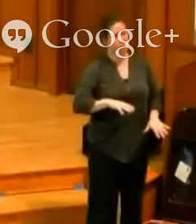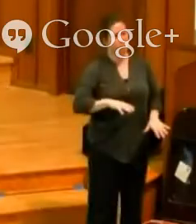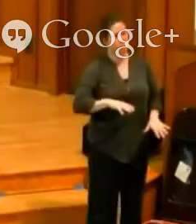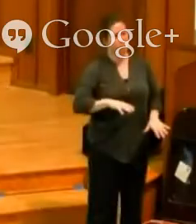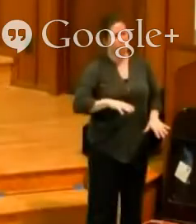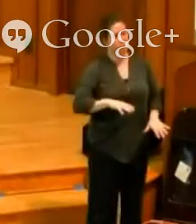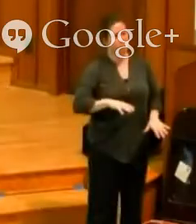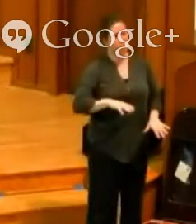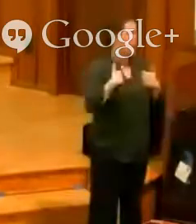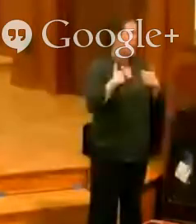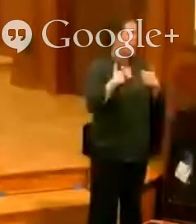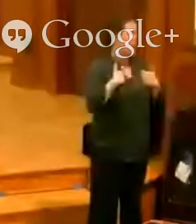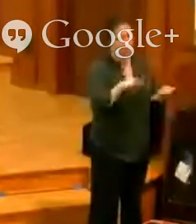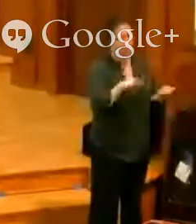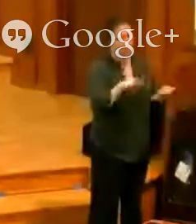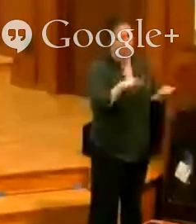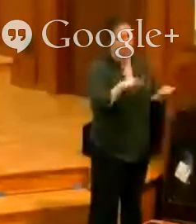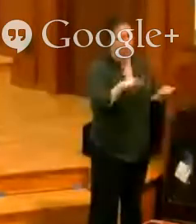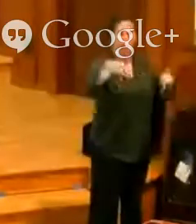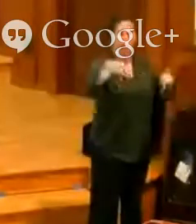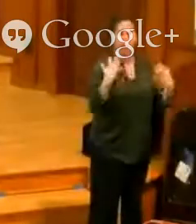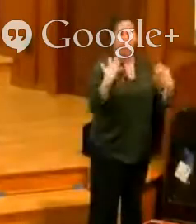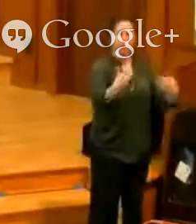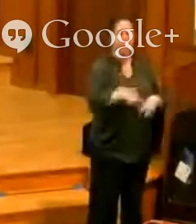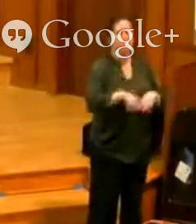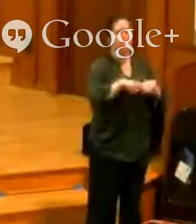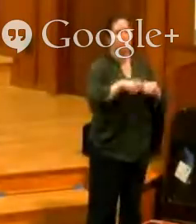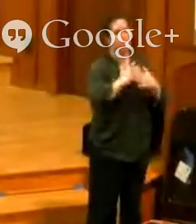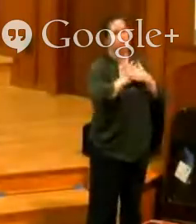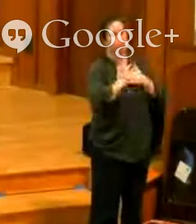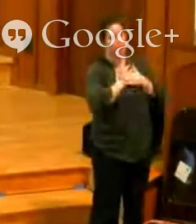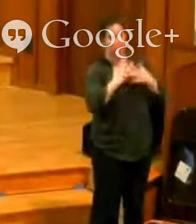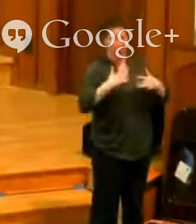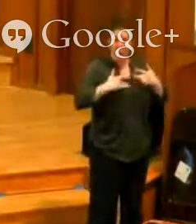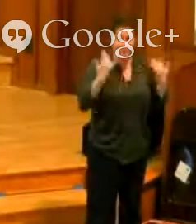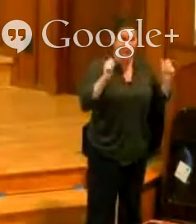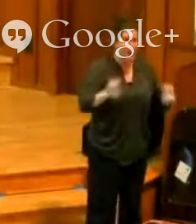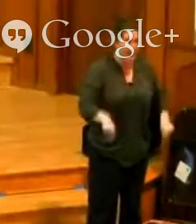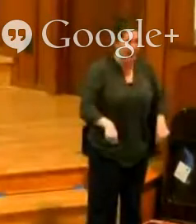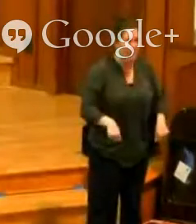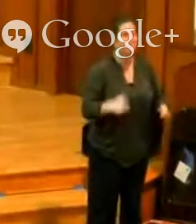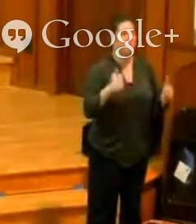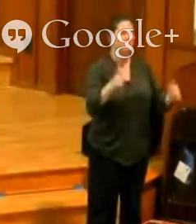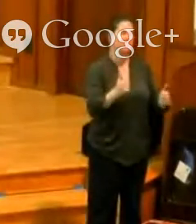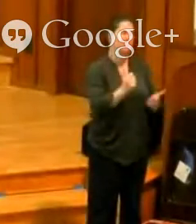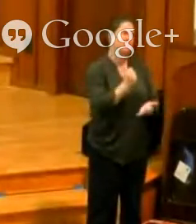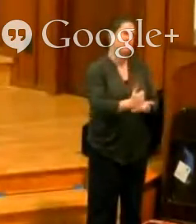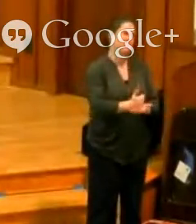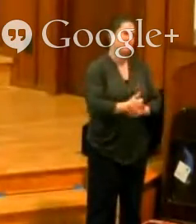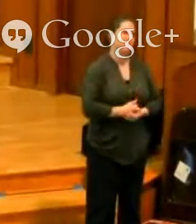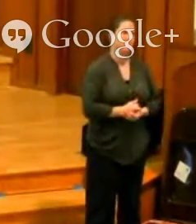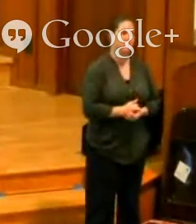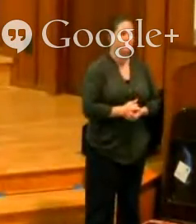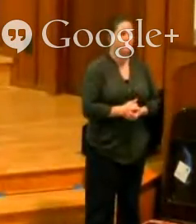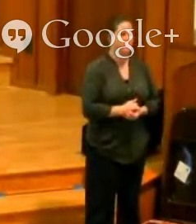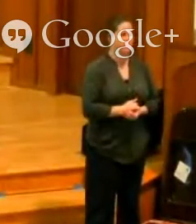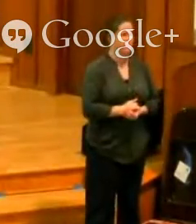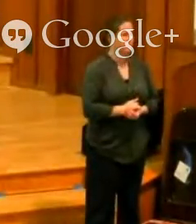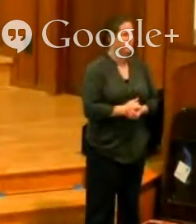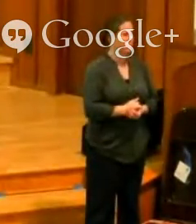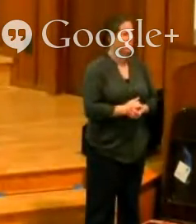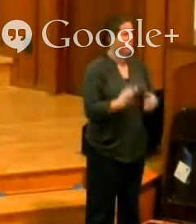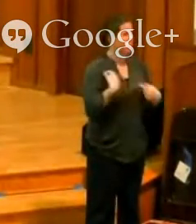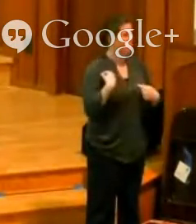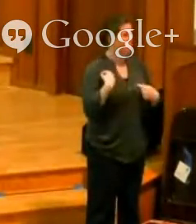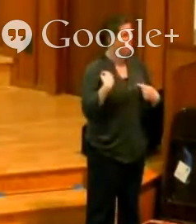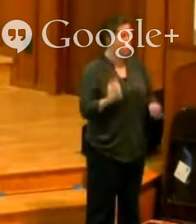and come together and pause and rest in the presence of God. Are you excited that we can do that? Amen. Me too. And what are some of the things that we've been talking